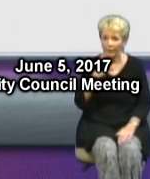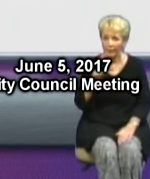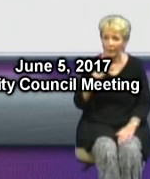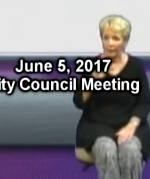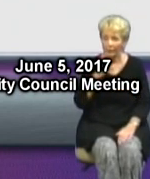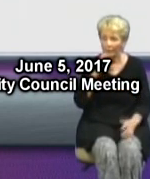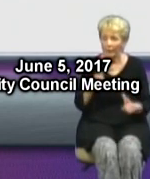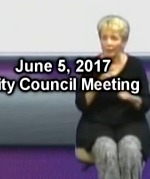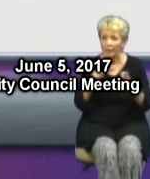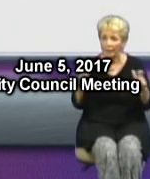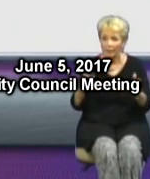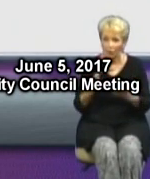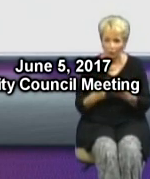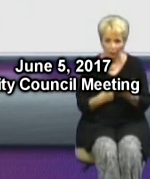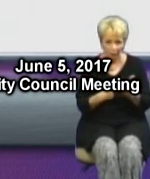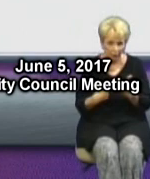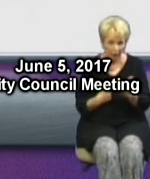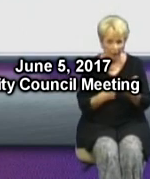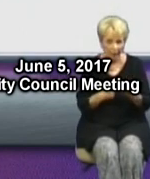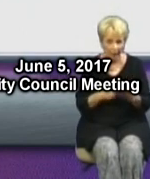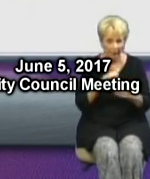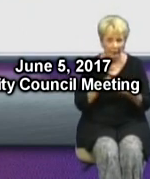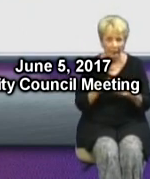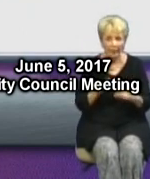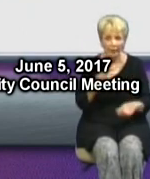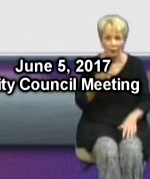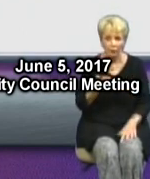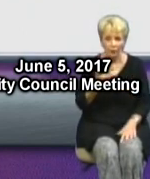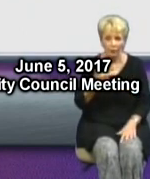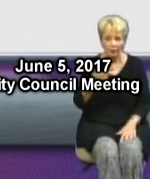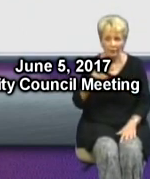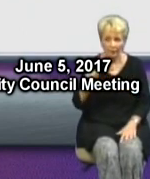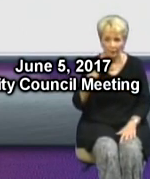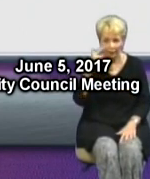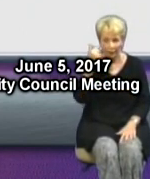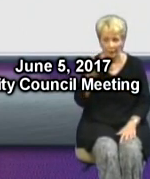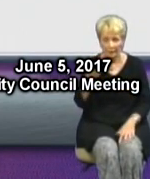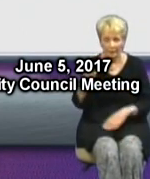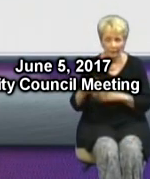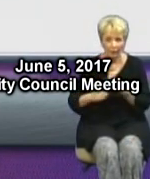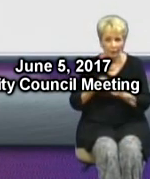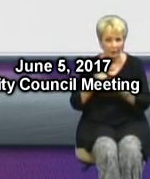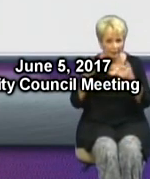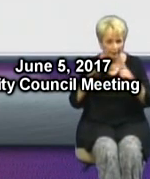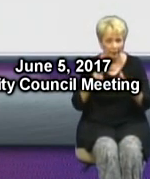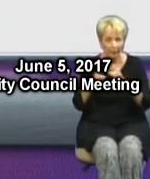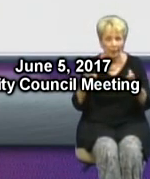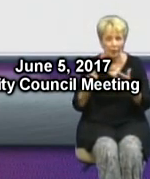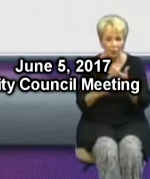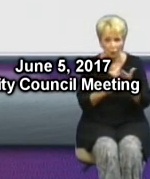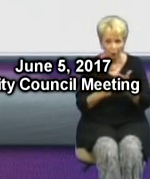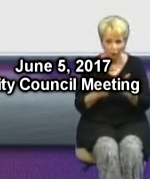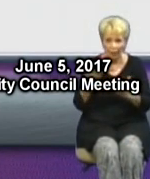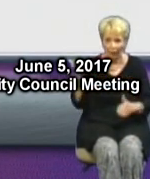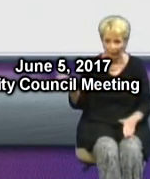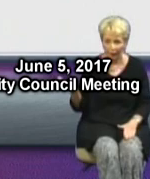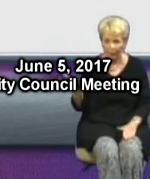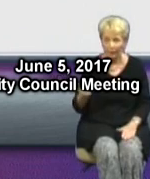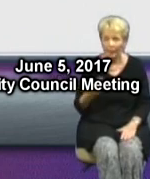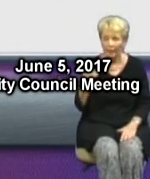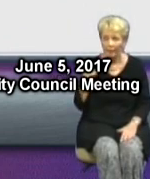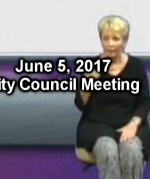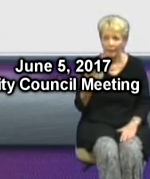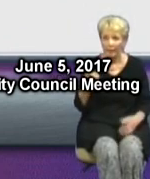been a huge discussion down at the General Assembly for the last several years. It is still a discussion down there. They have a